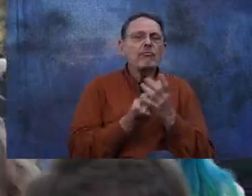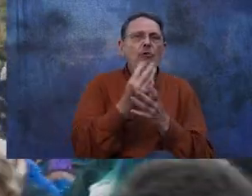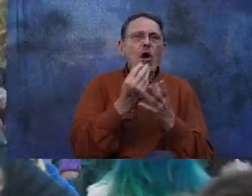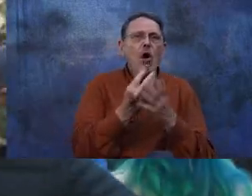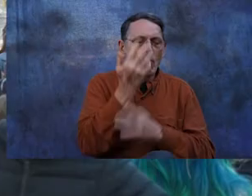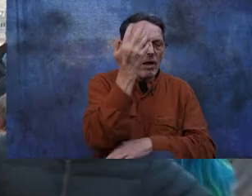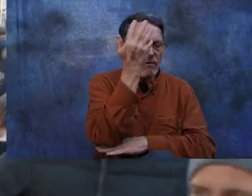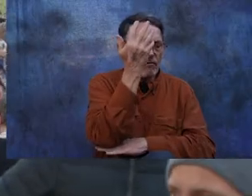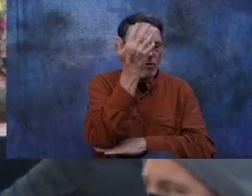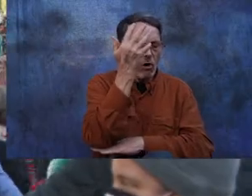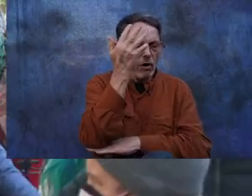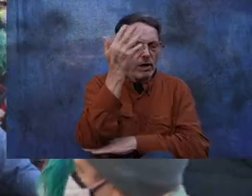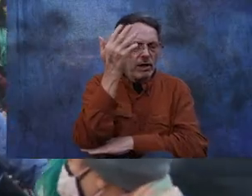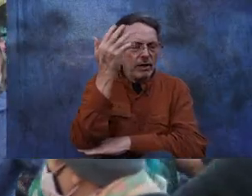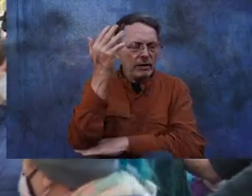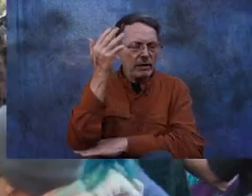flourishing